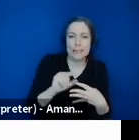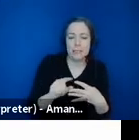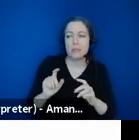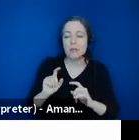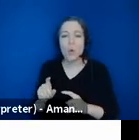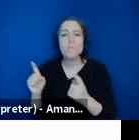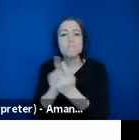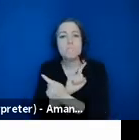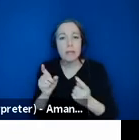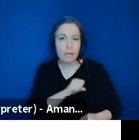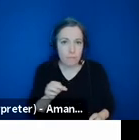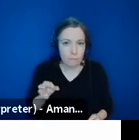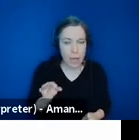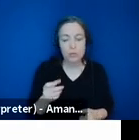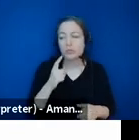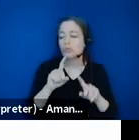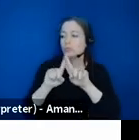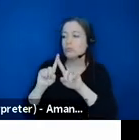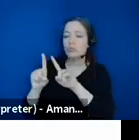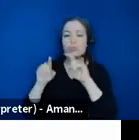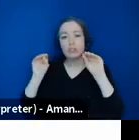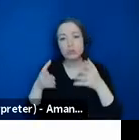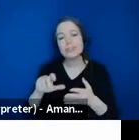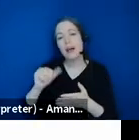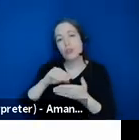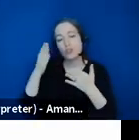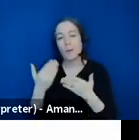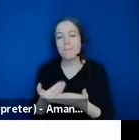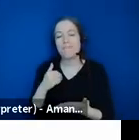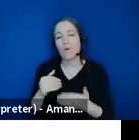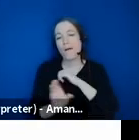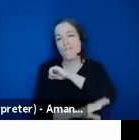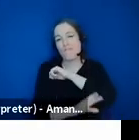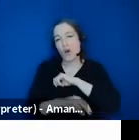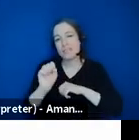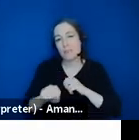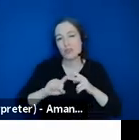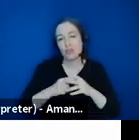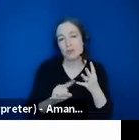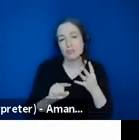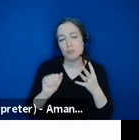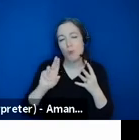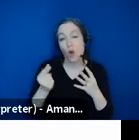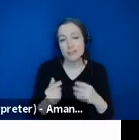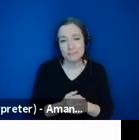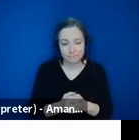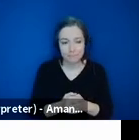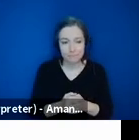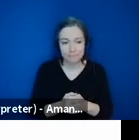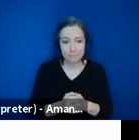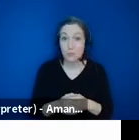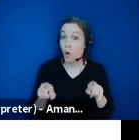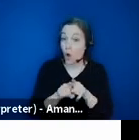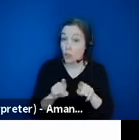staff and other students before the regular fall semester starts at the end of August. There's also a scholarship component to this that